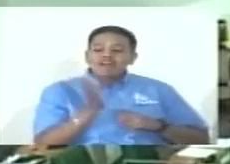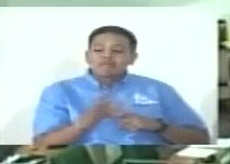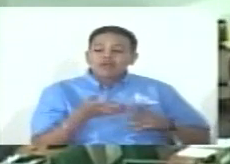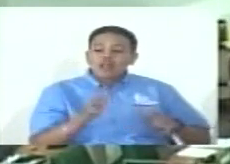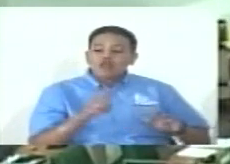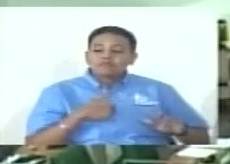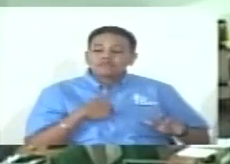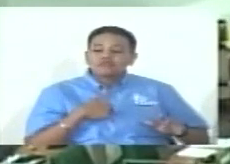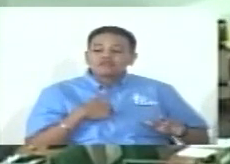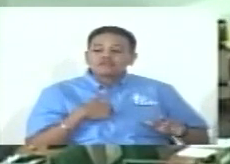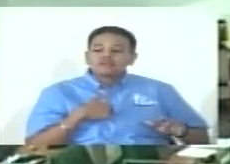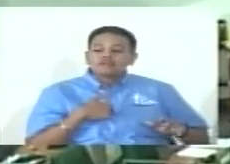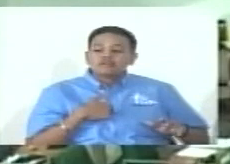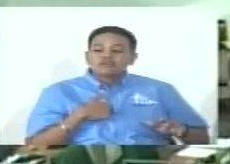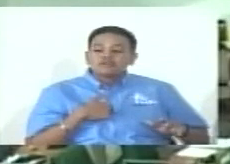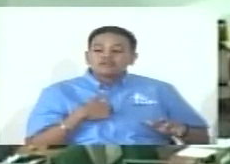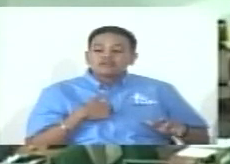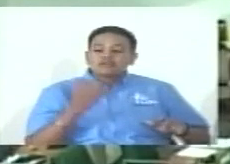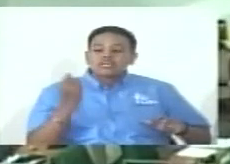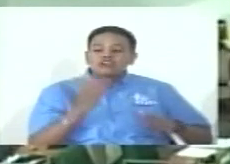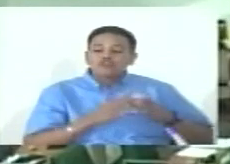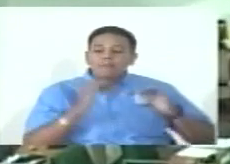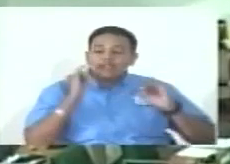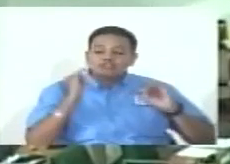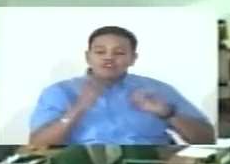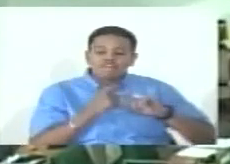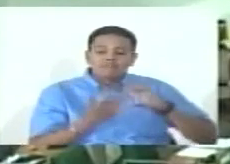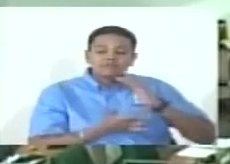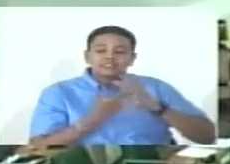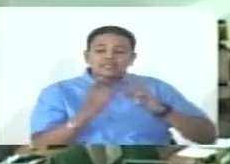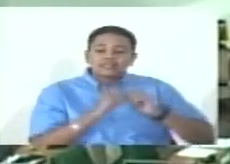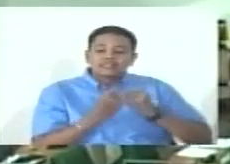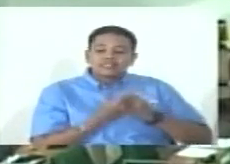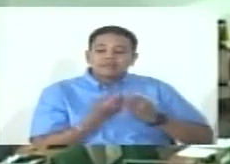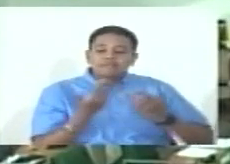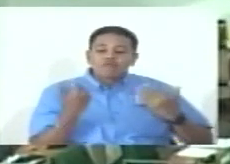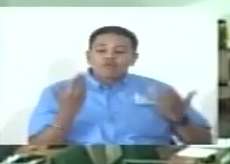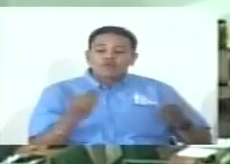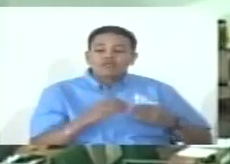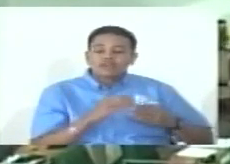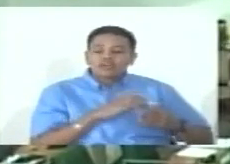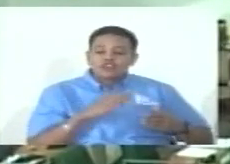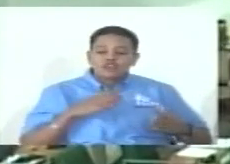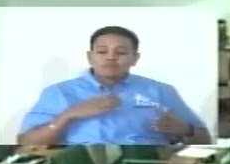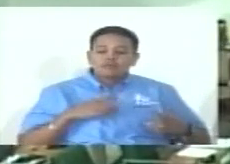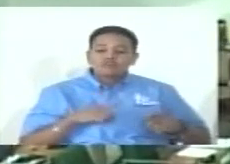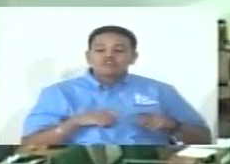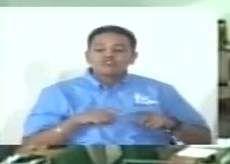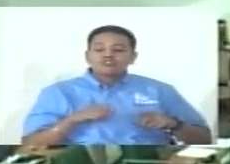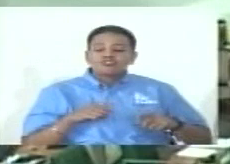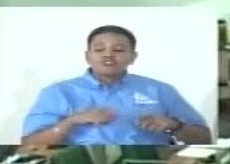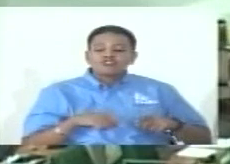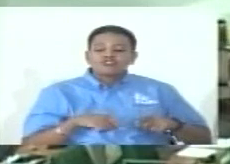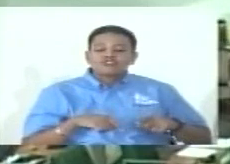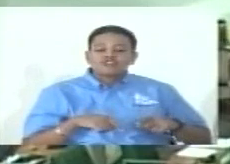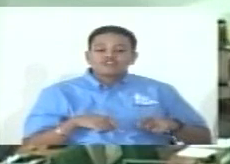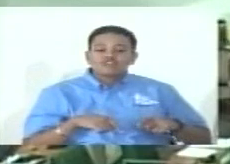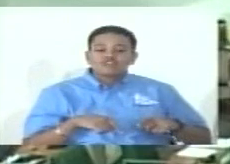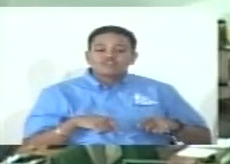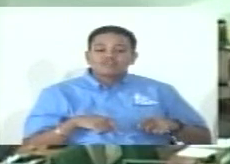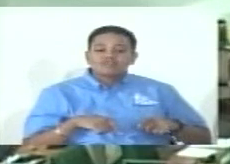me to get some instructions from the technical team. The question is that we suspend for 10 minutes. Thank you.